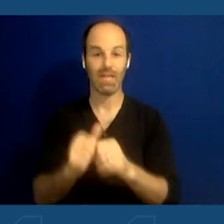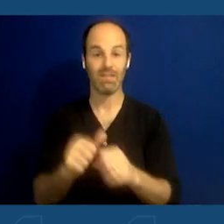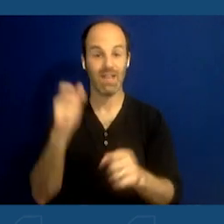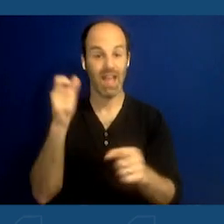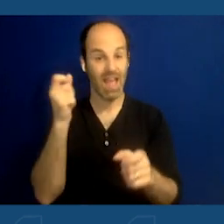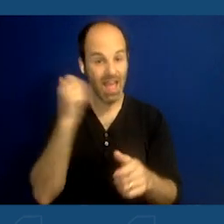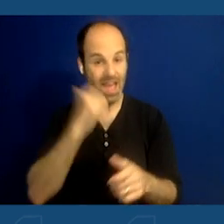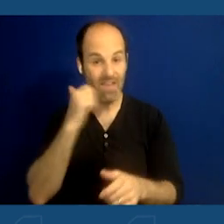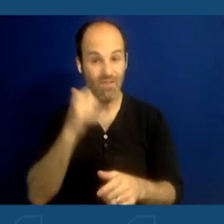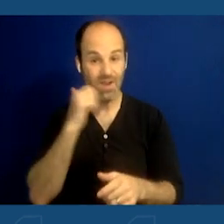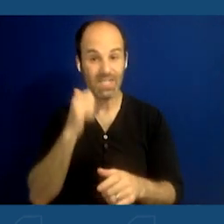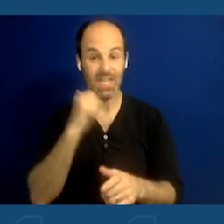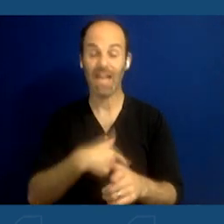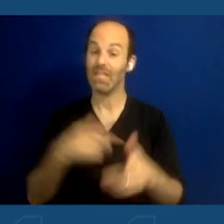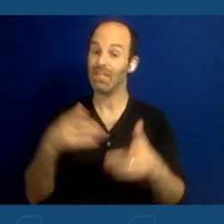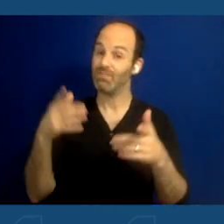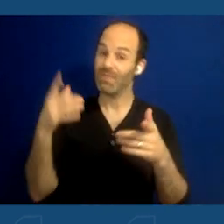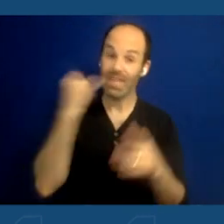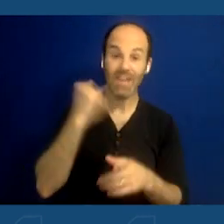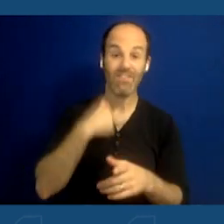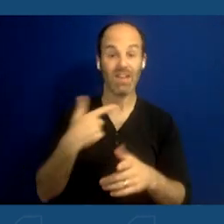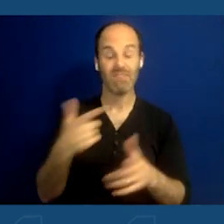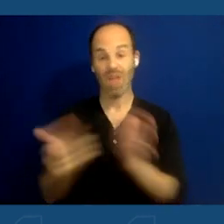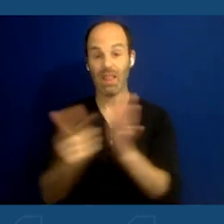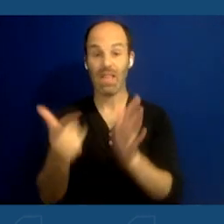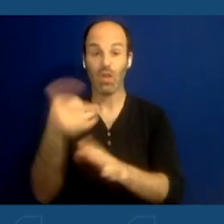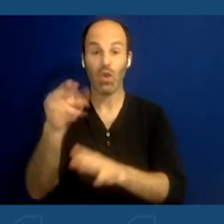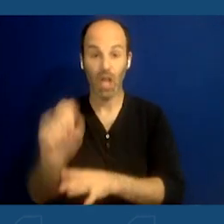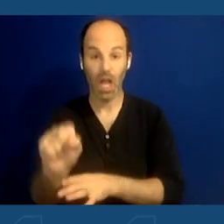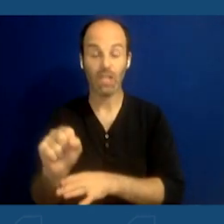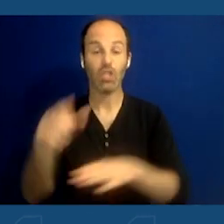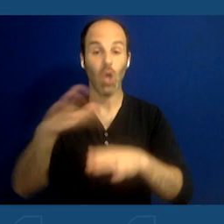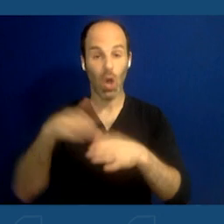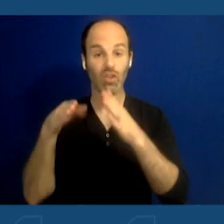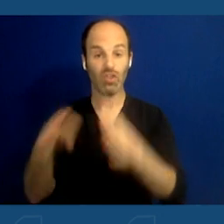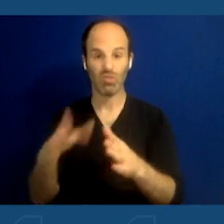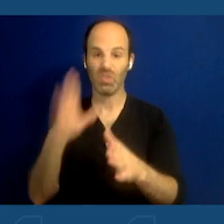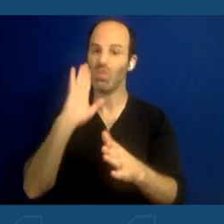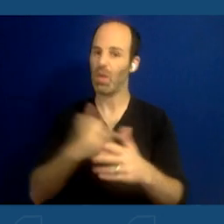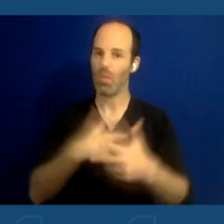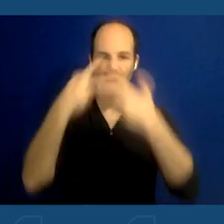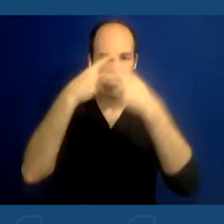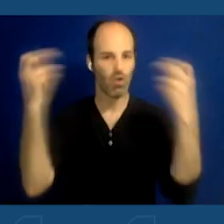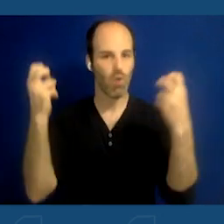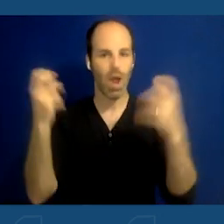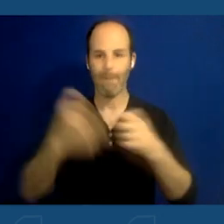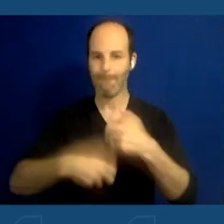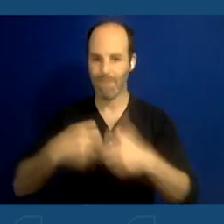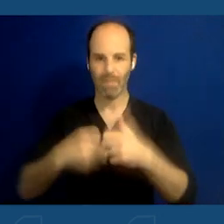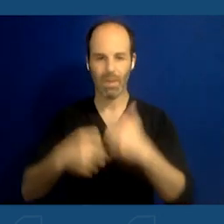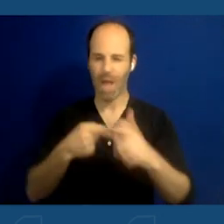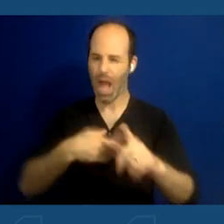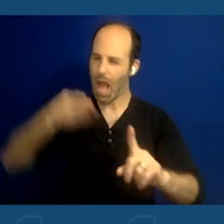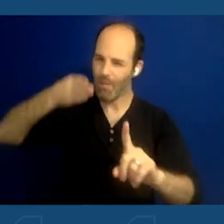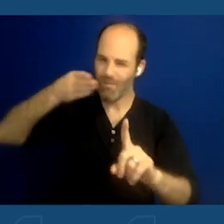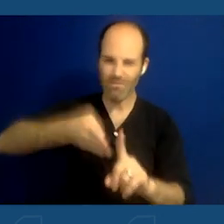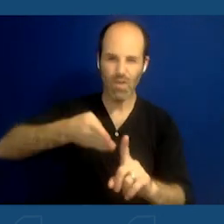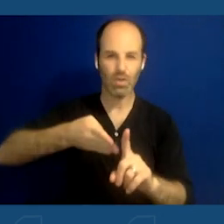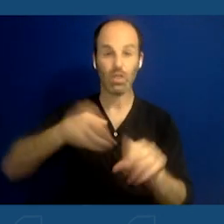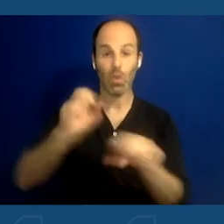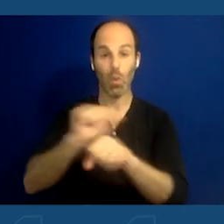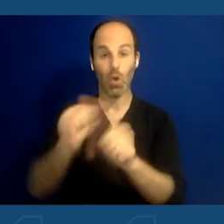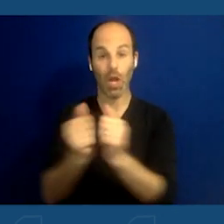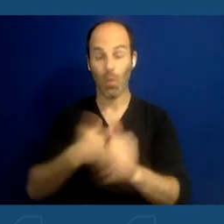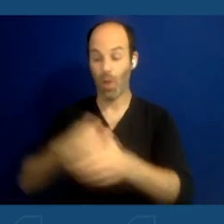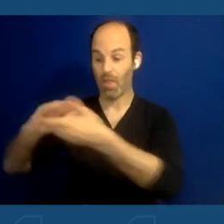illegal guns on the streets, we will have a crime problem. I am laser focused, working with all of our partners, local, state, and